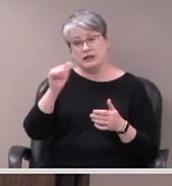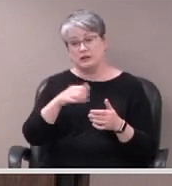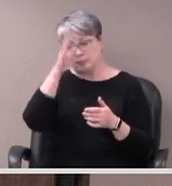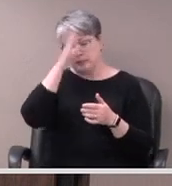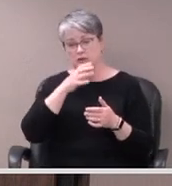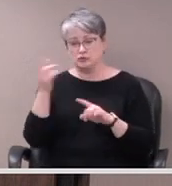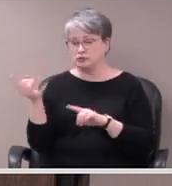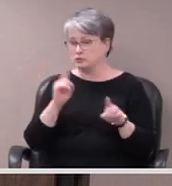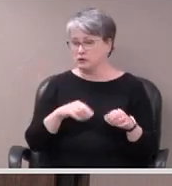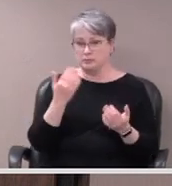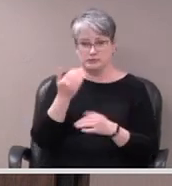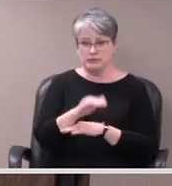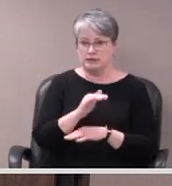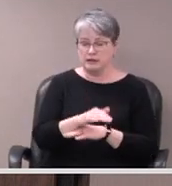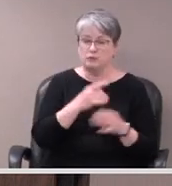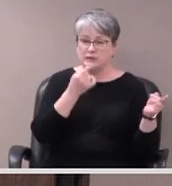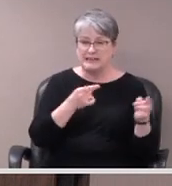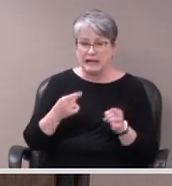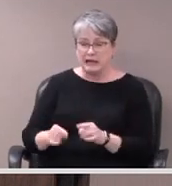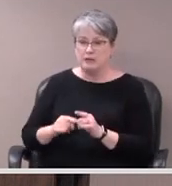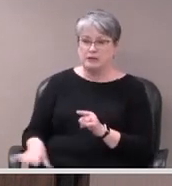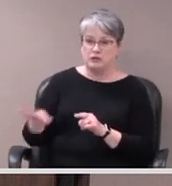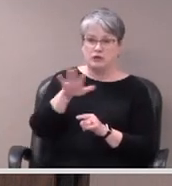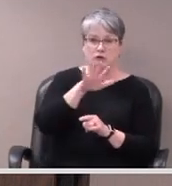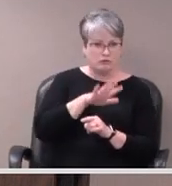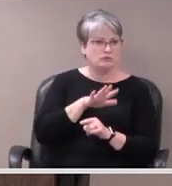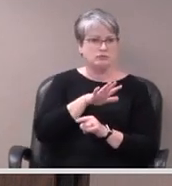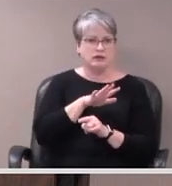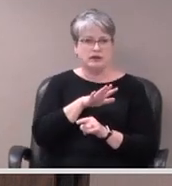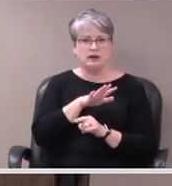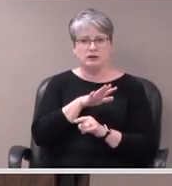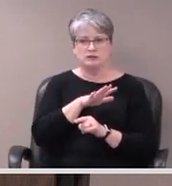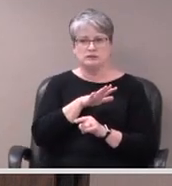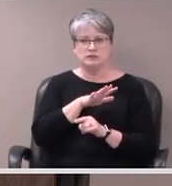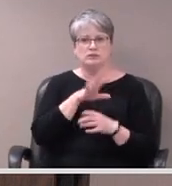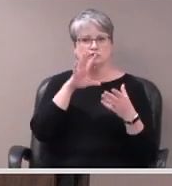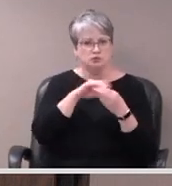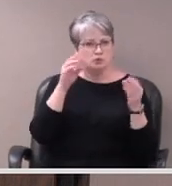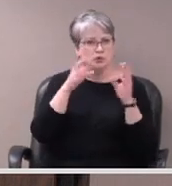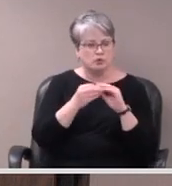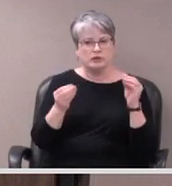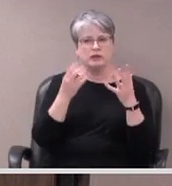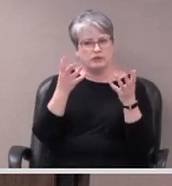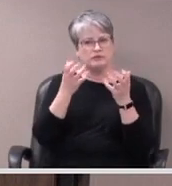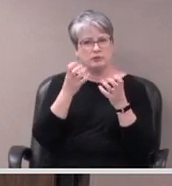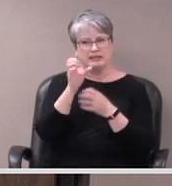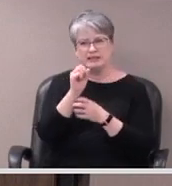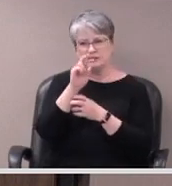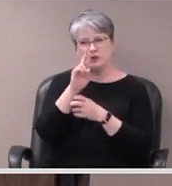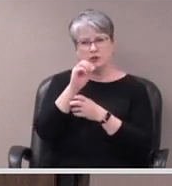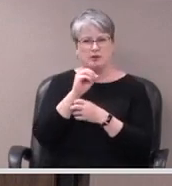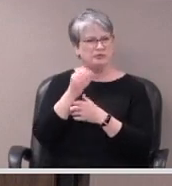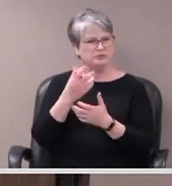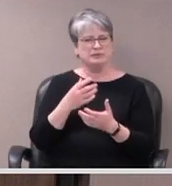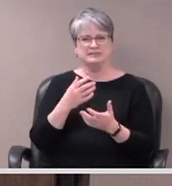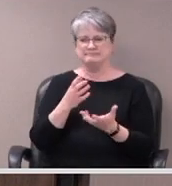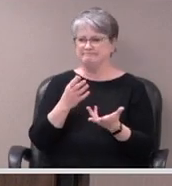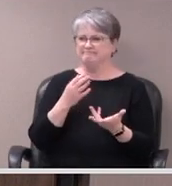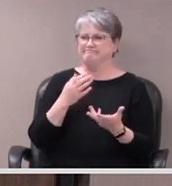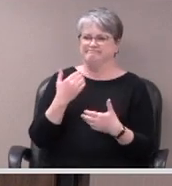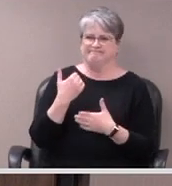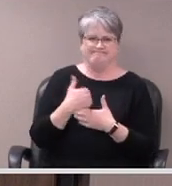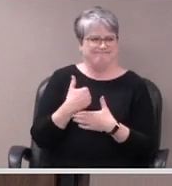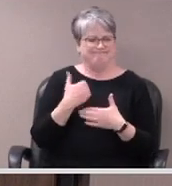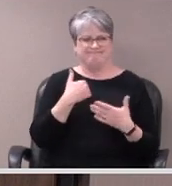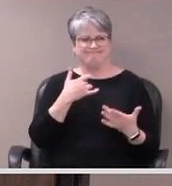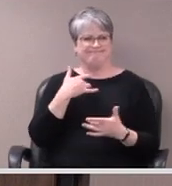is taking place around the narrative of wanting SROs is really troubling to me. I'm gonna send you